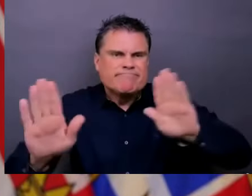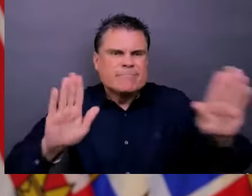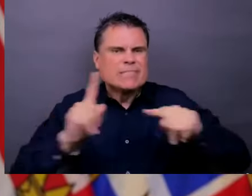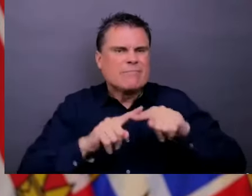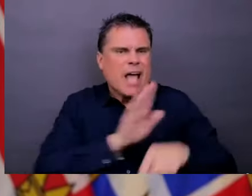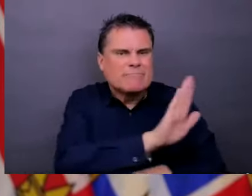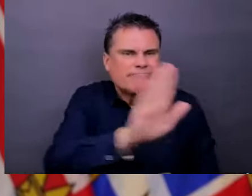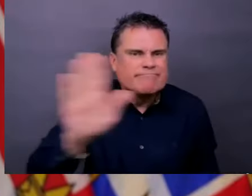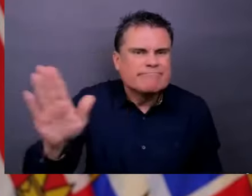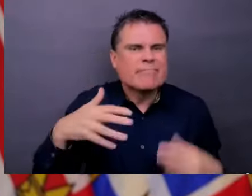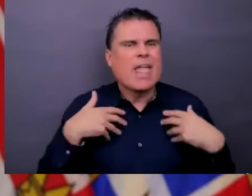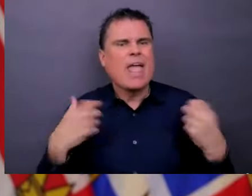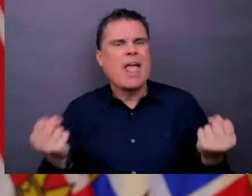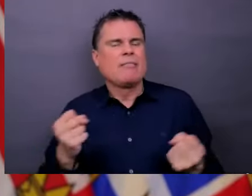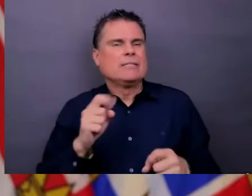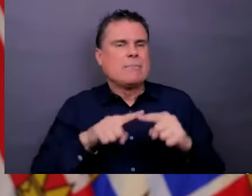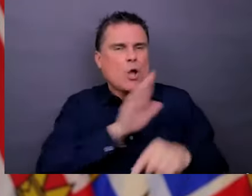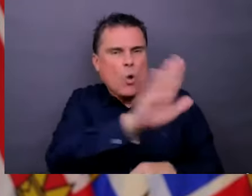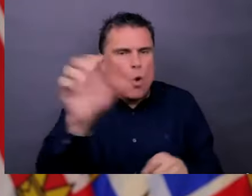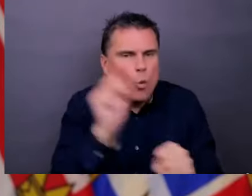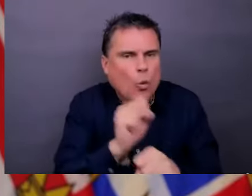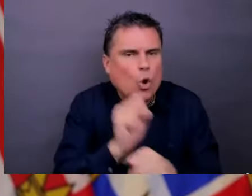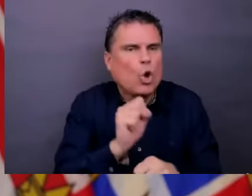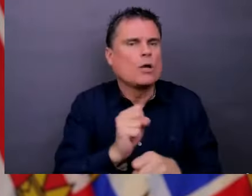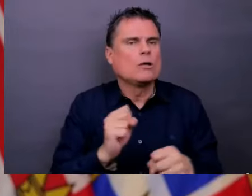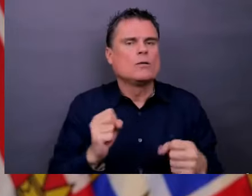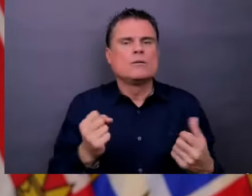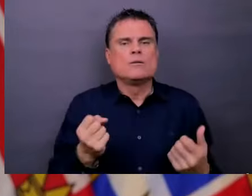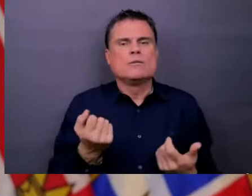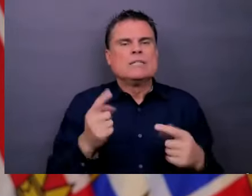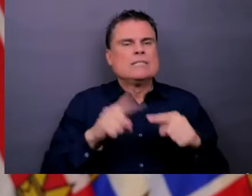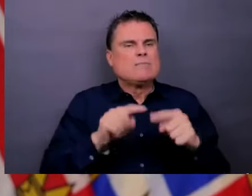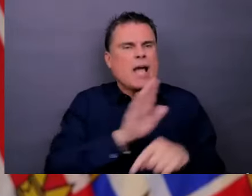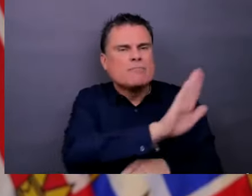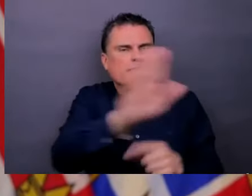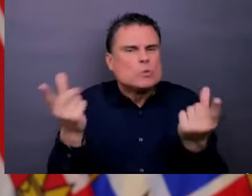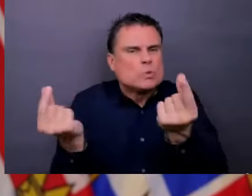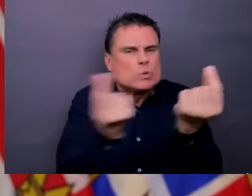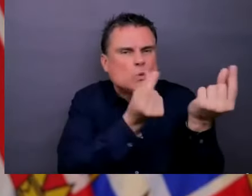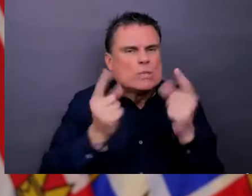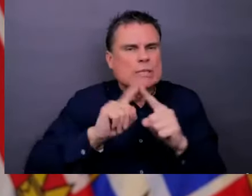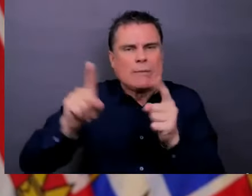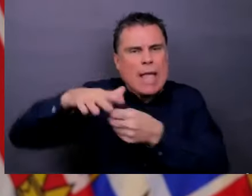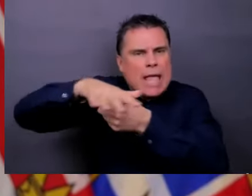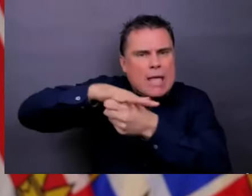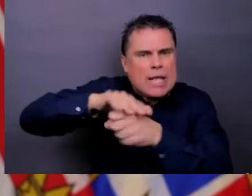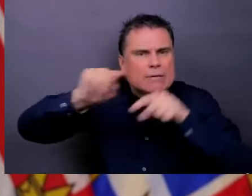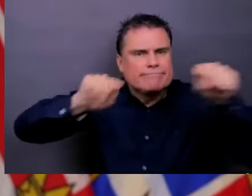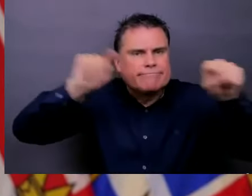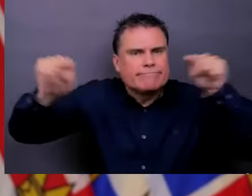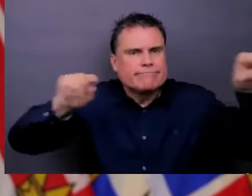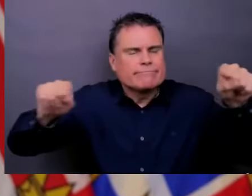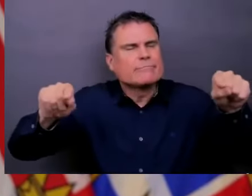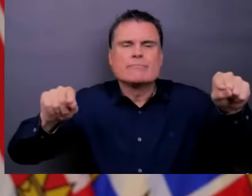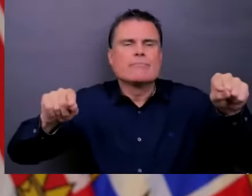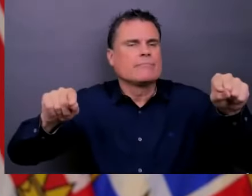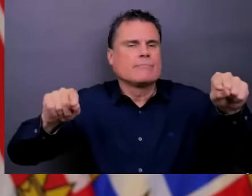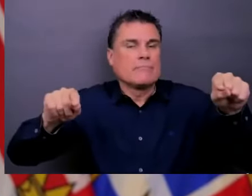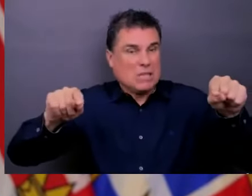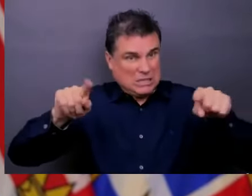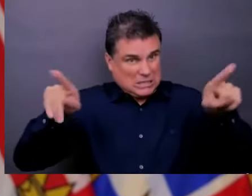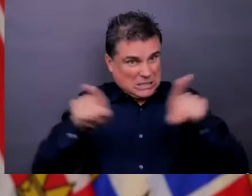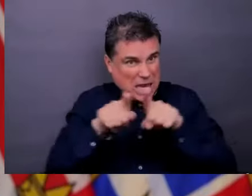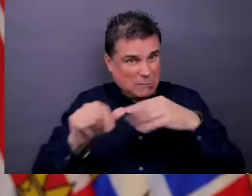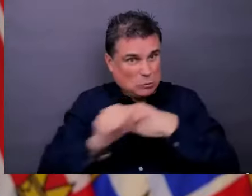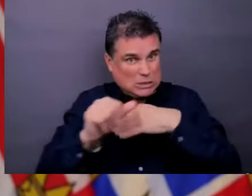less able to support people, so lower wage places where you may not have a sick leave, for example. And we